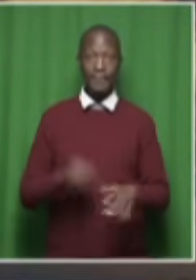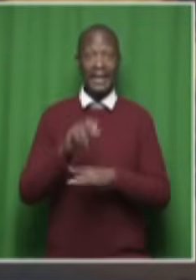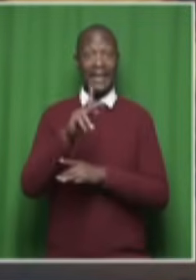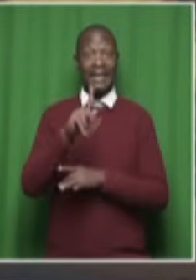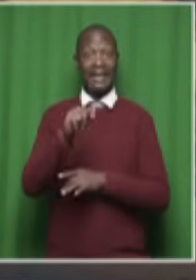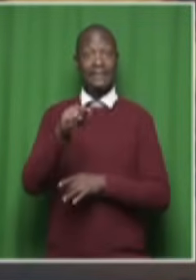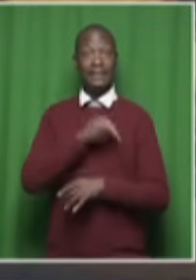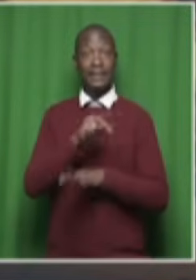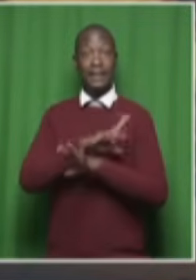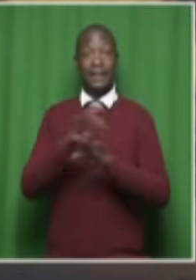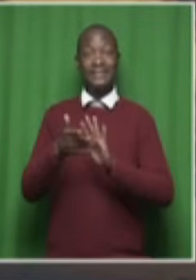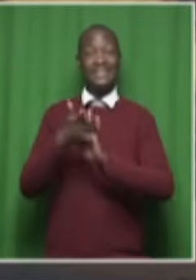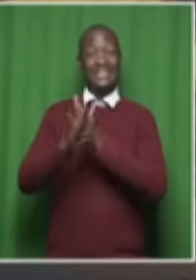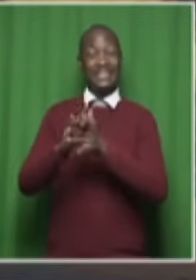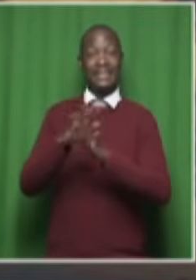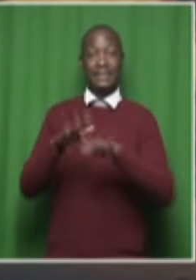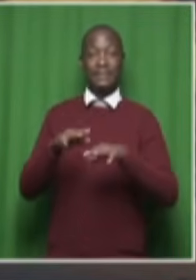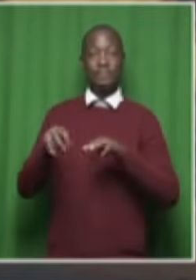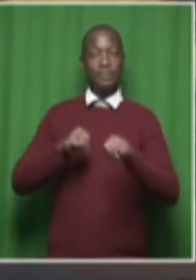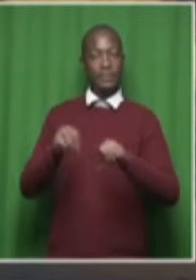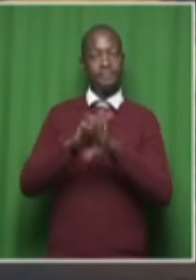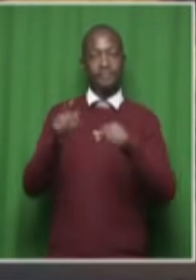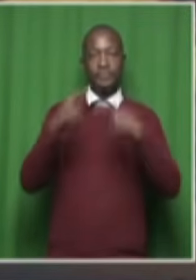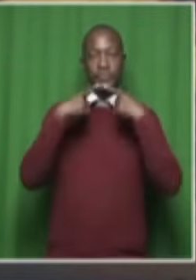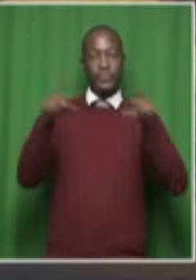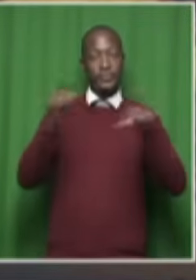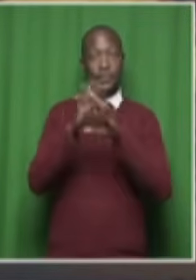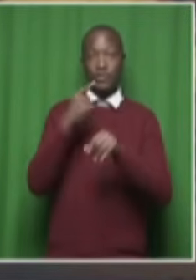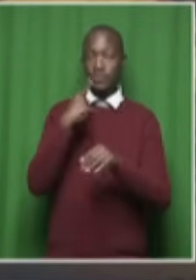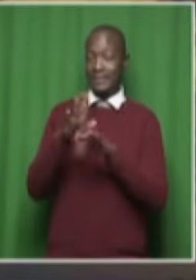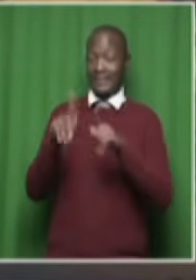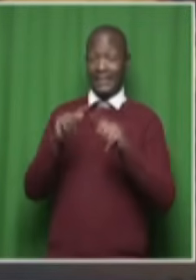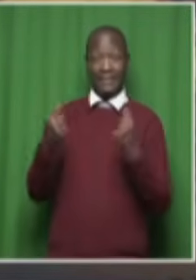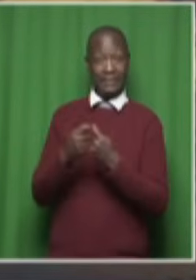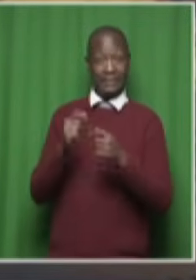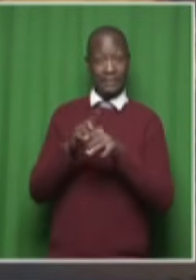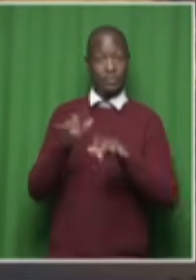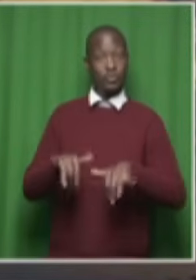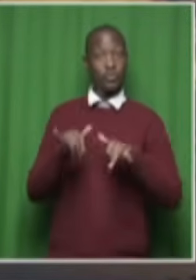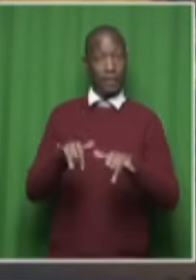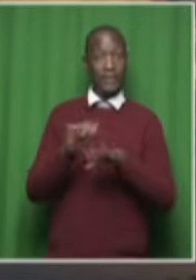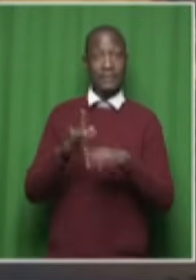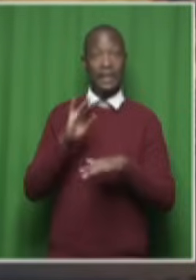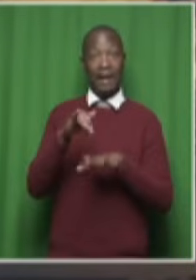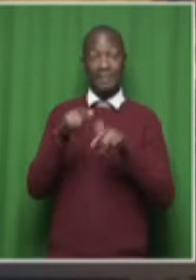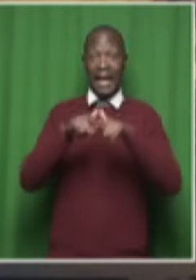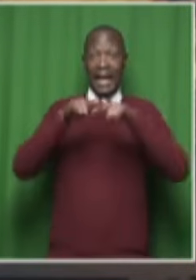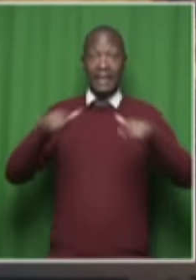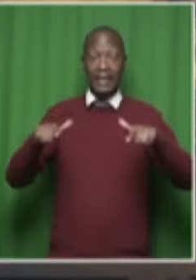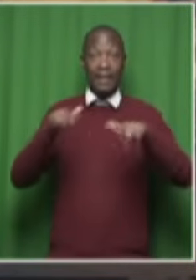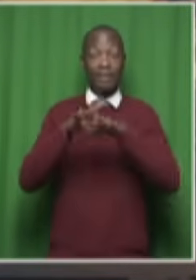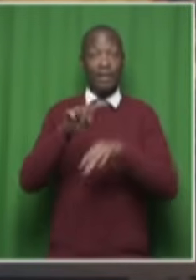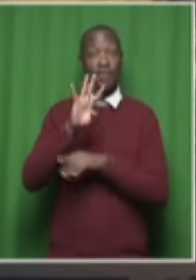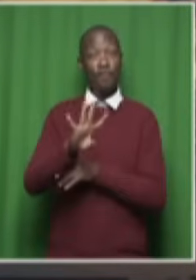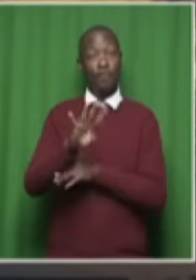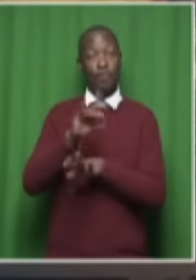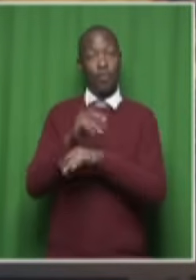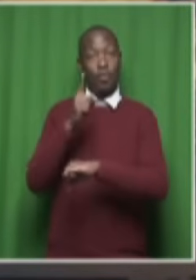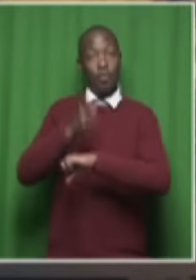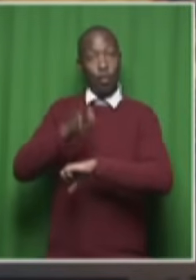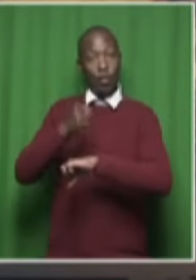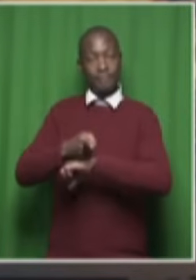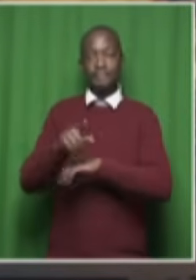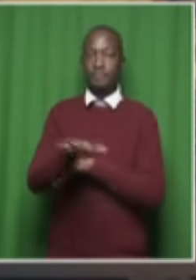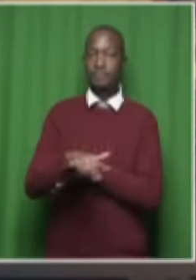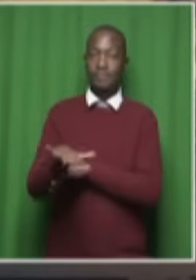KwaZulu-Natal Disaster Management yesterday announced that their teams are on standby following a yellow level 4 warning for areas along